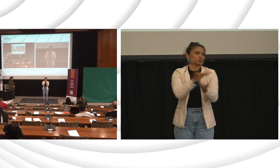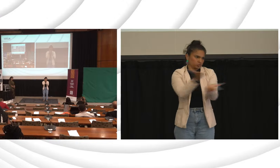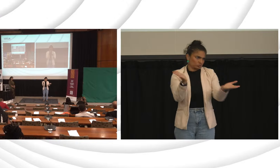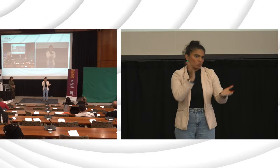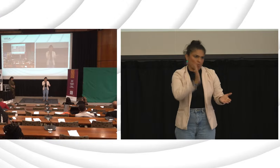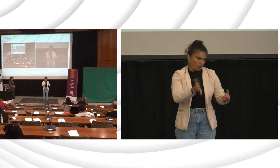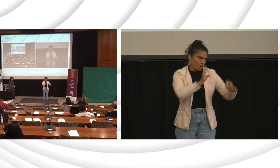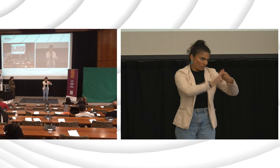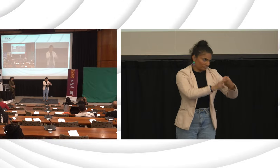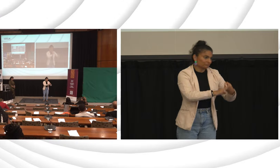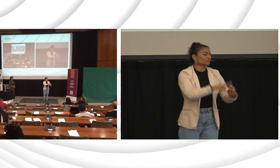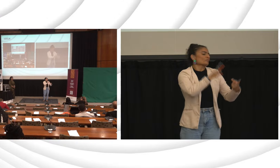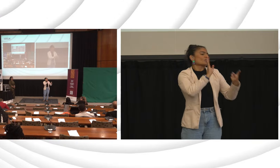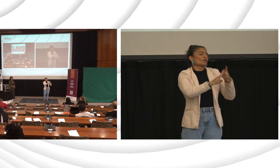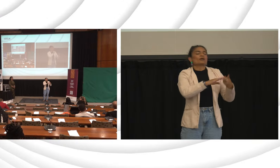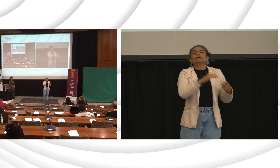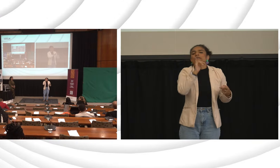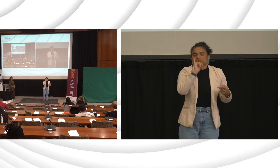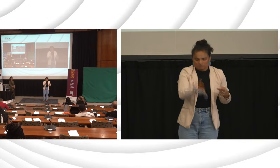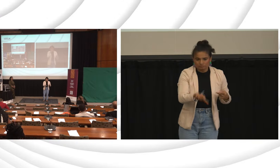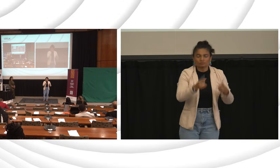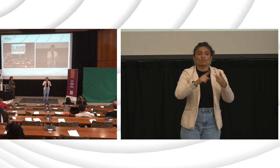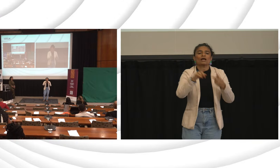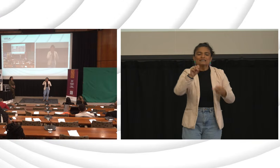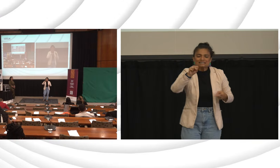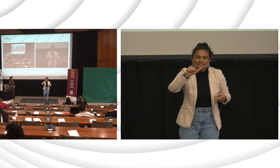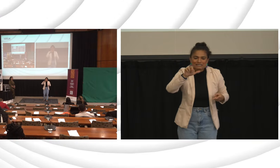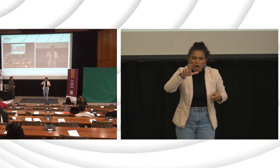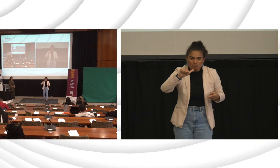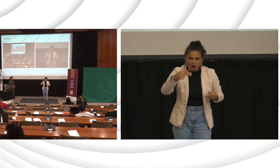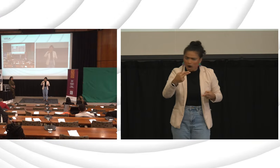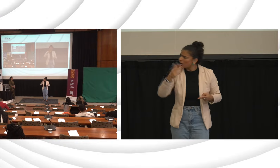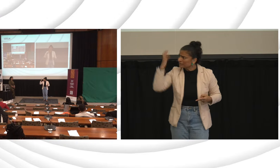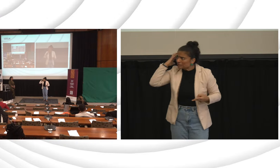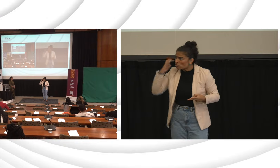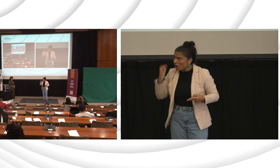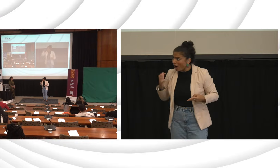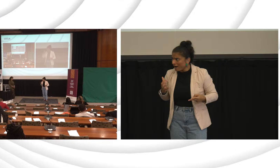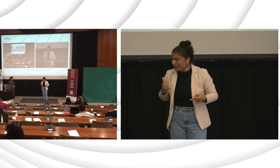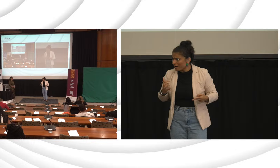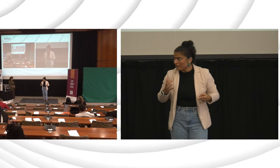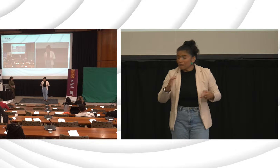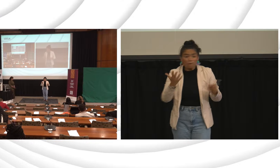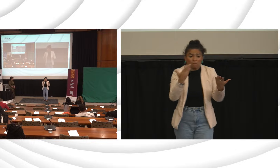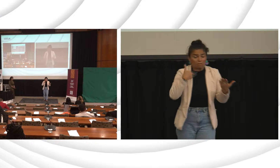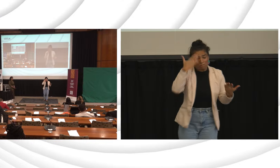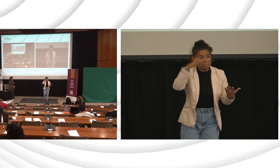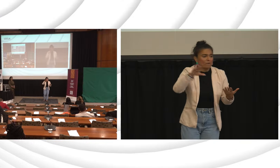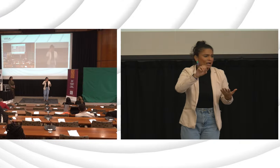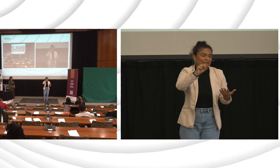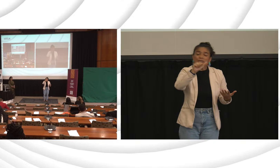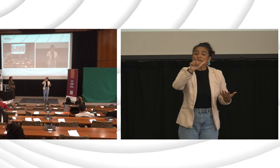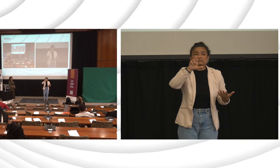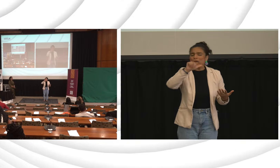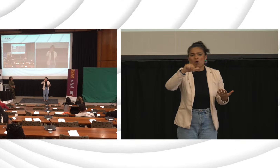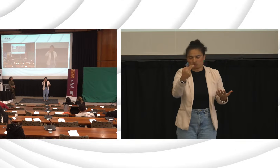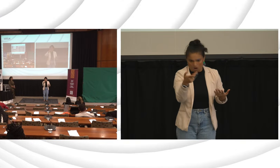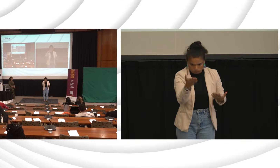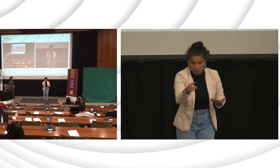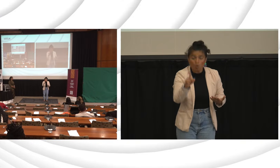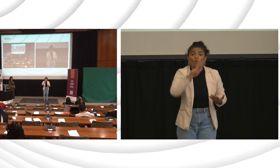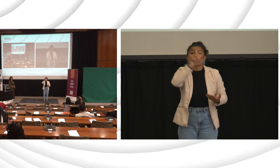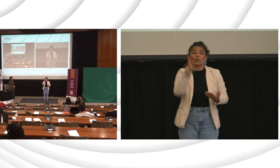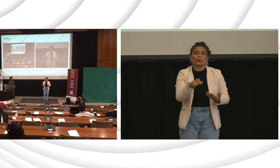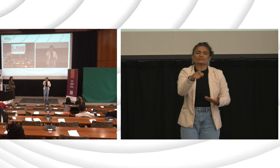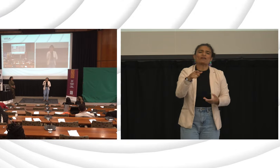Also, the changes that you've noted with us in the training you've done with us, we've taken into account. And then also the question from, I think,